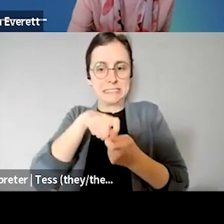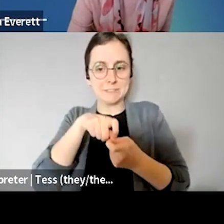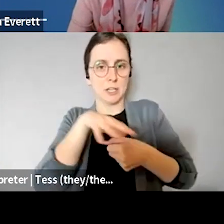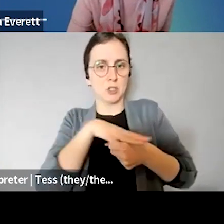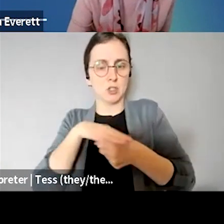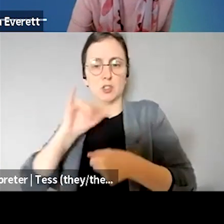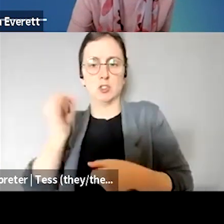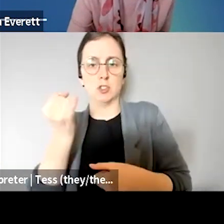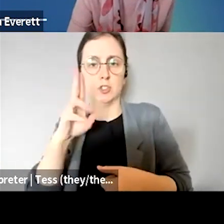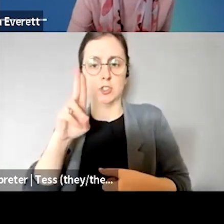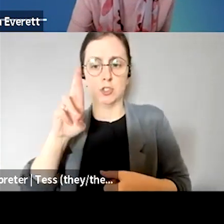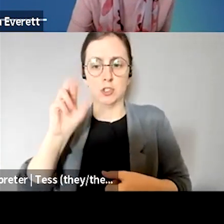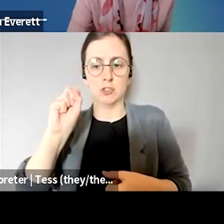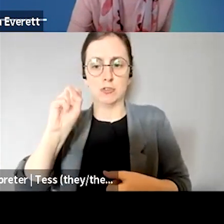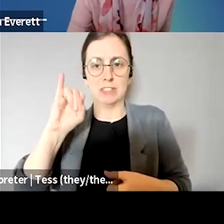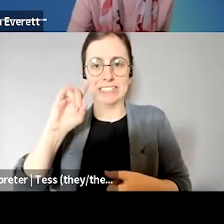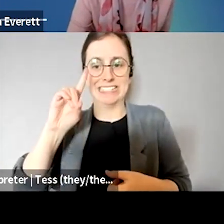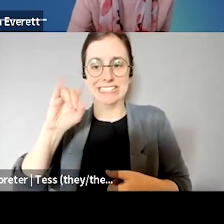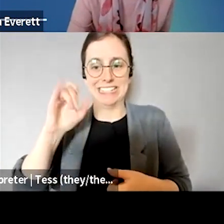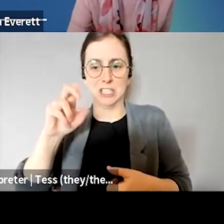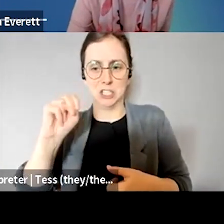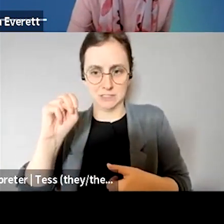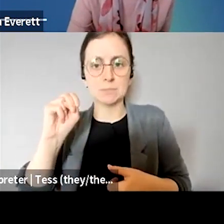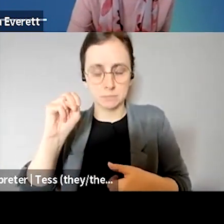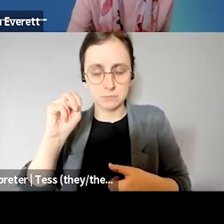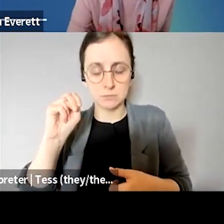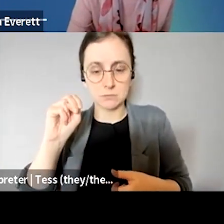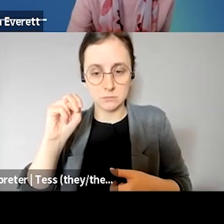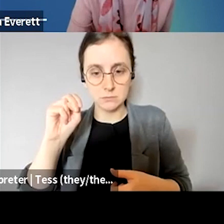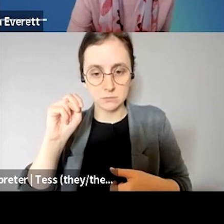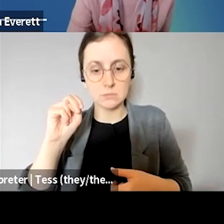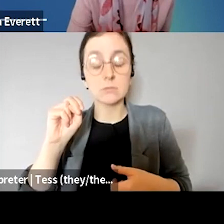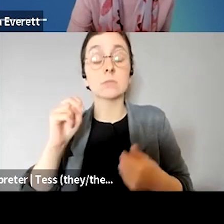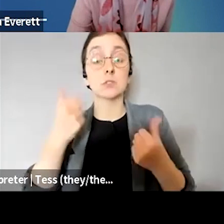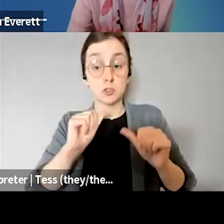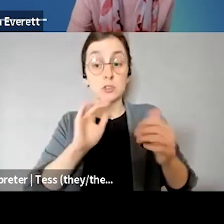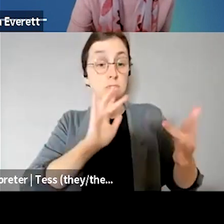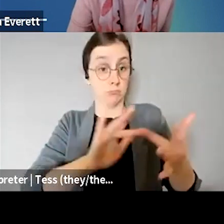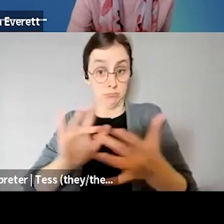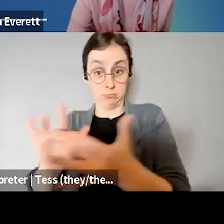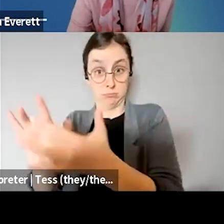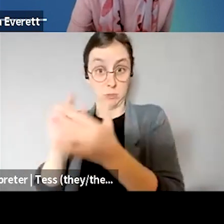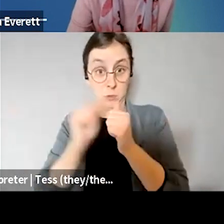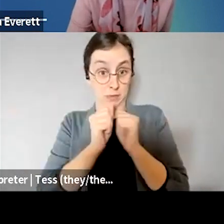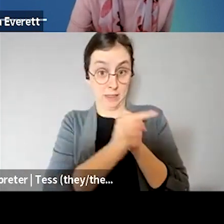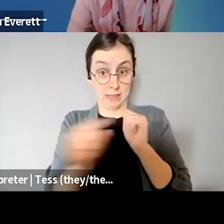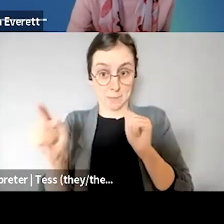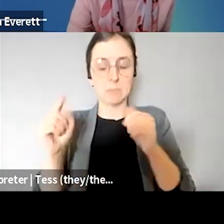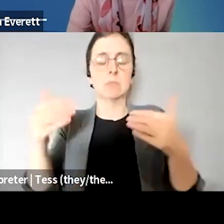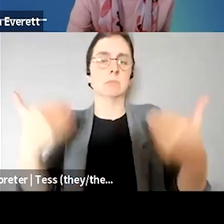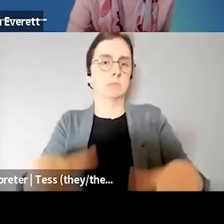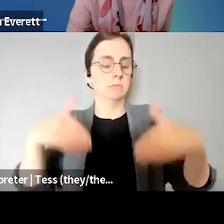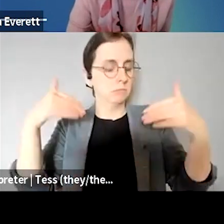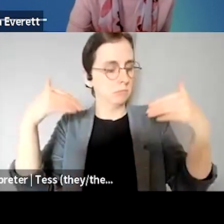talked about those particular factions. And in contact with them, it's been a most amazing positive